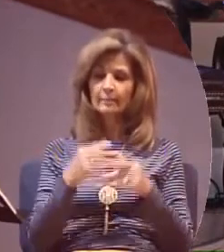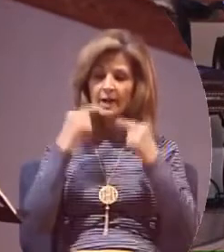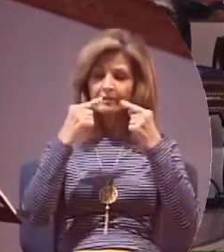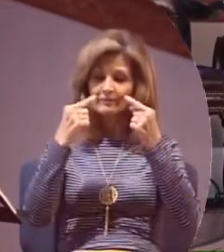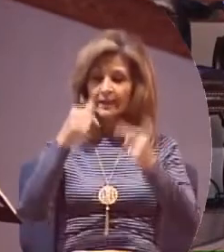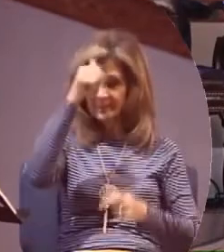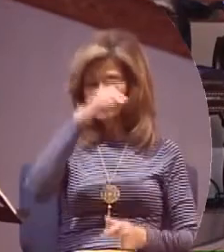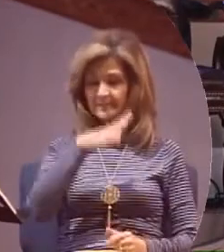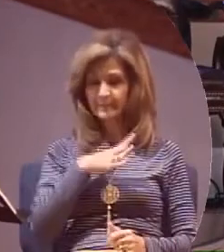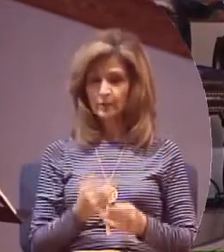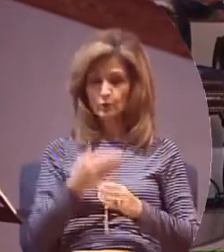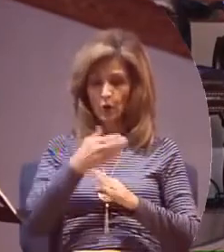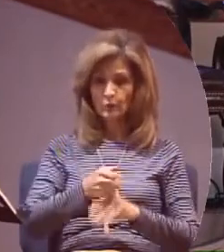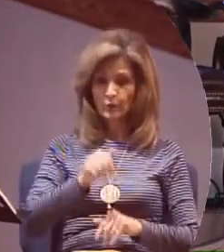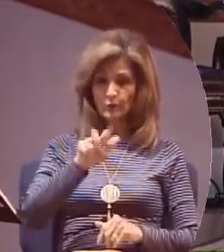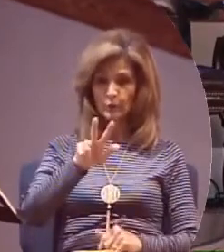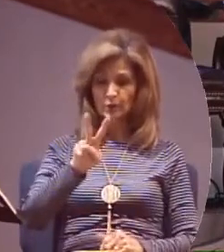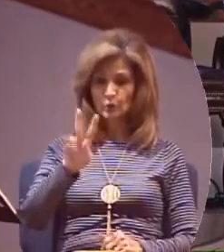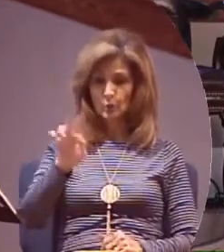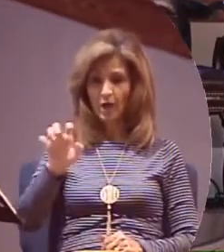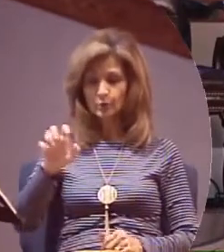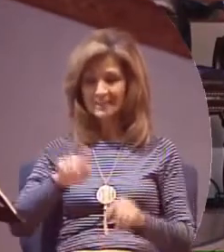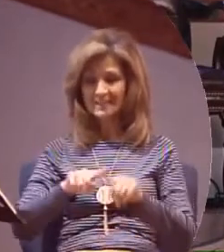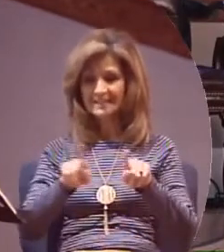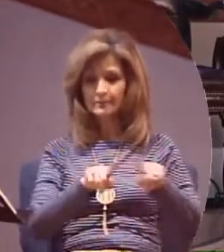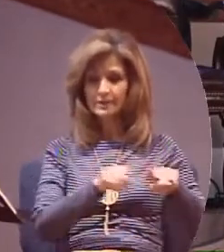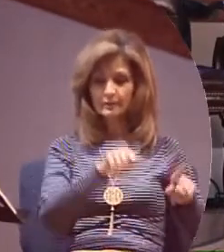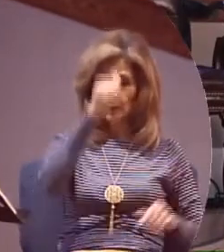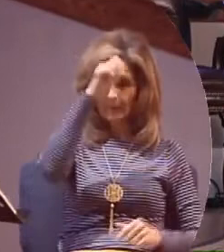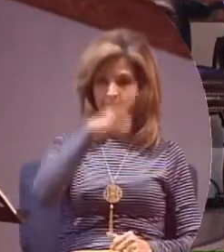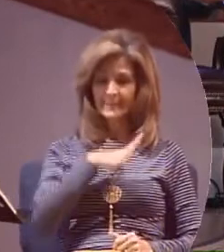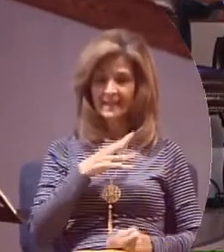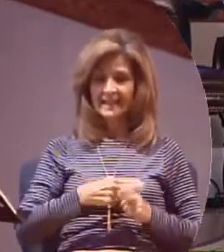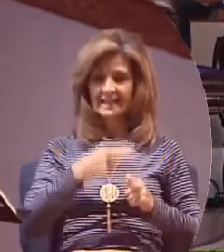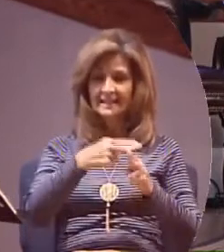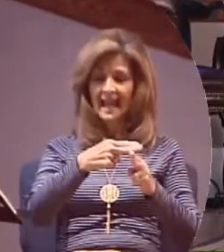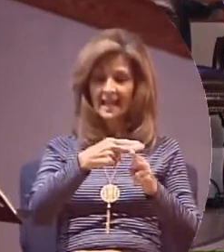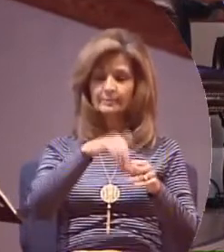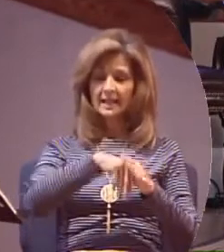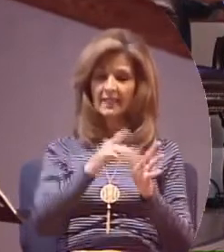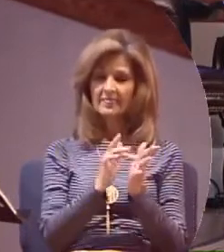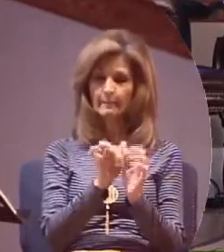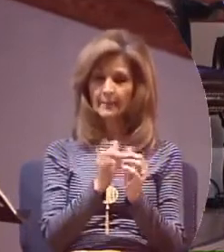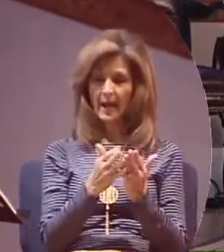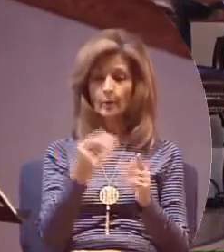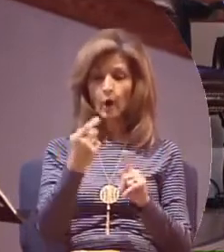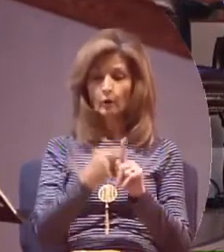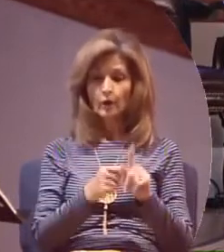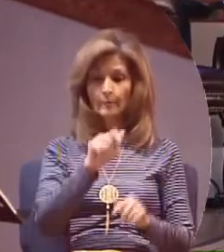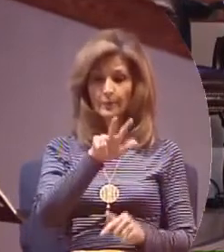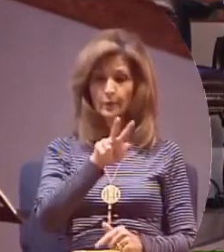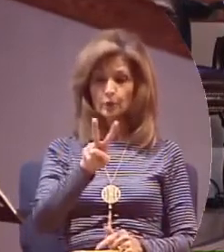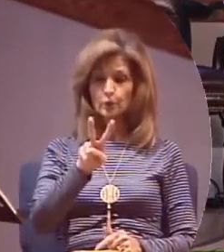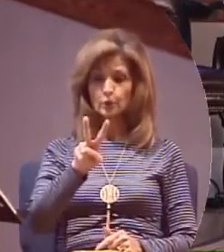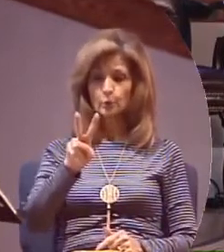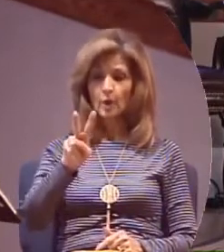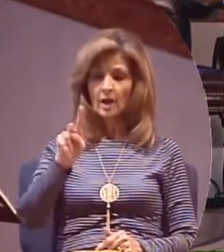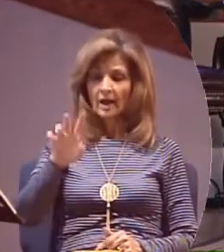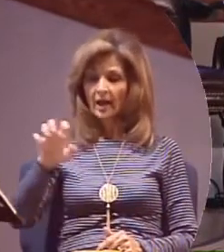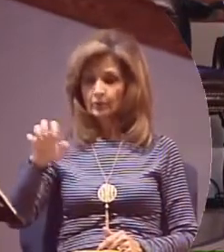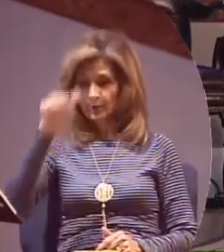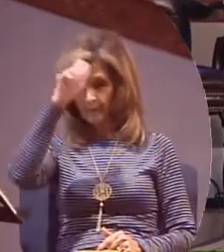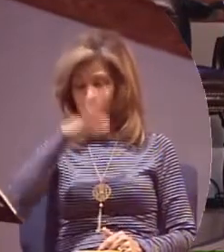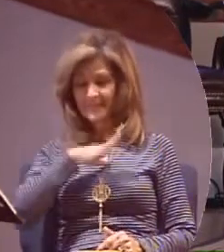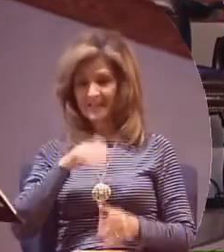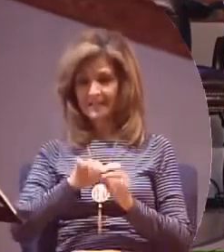told you there's over 3,200 different men that are named in our Bible, But out of that 32 plus 100 men that are